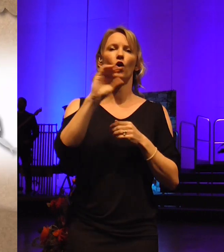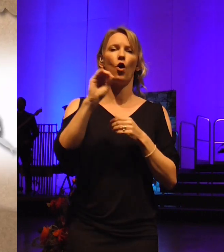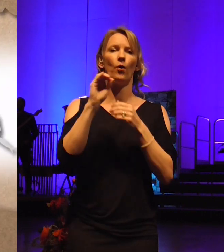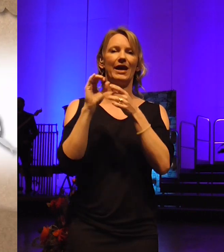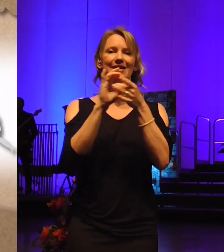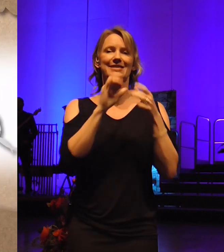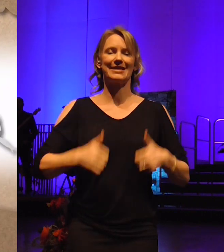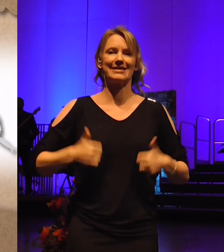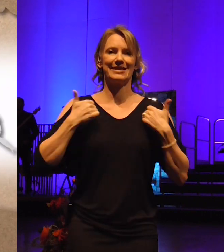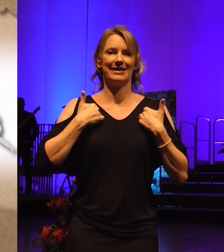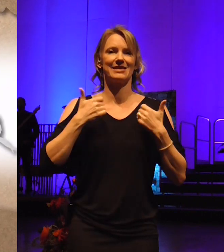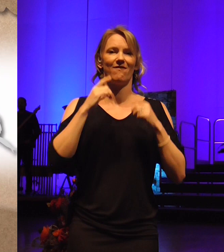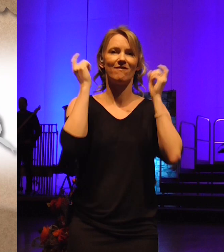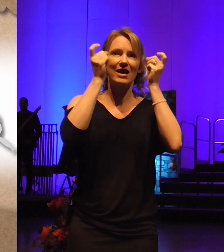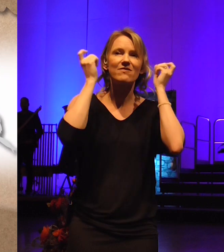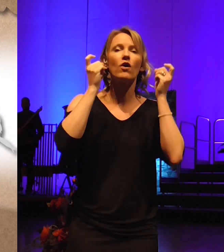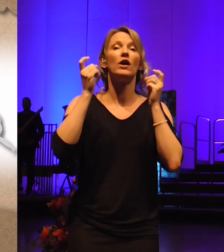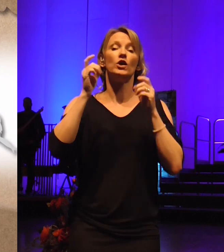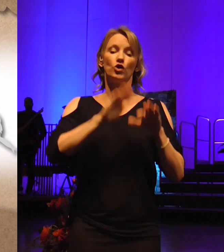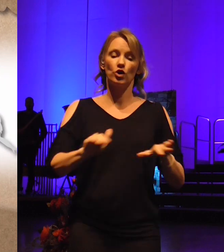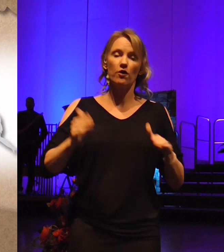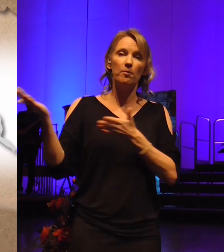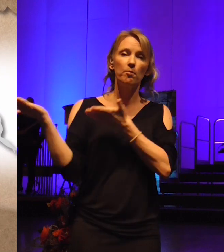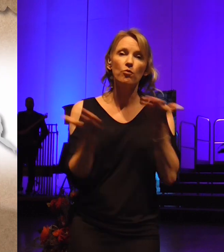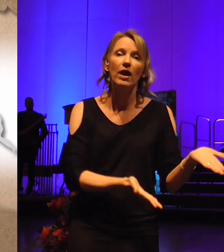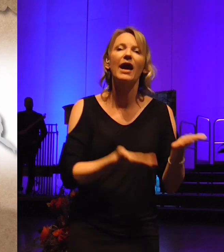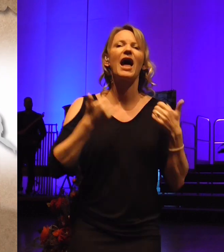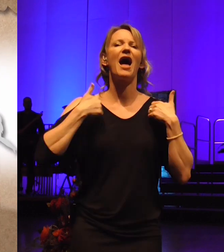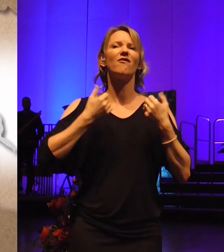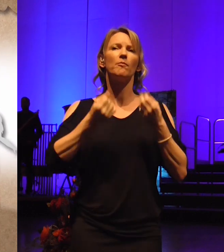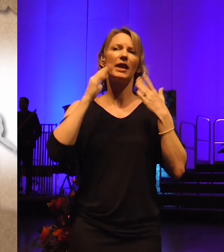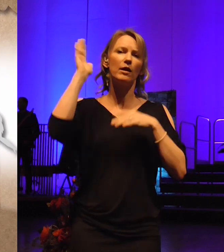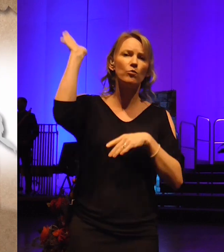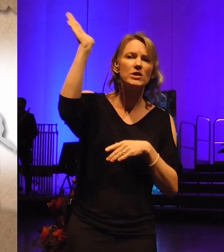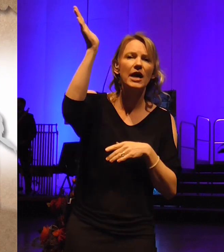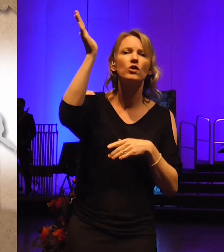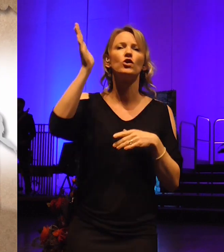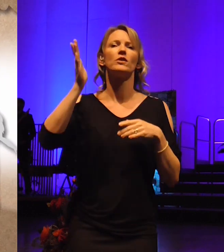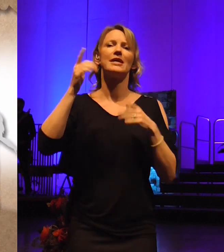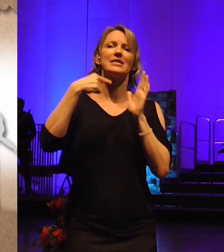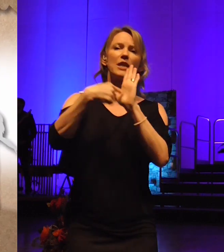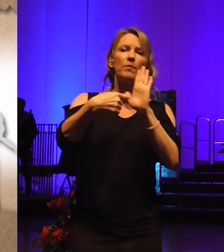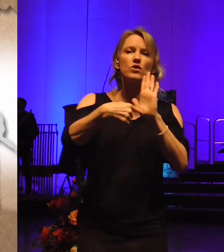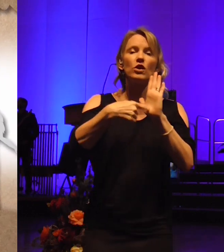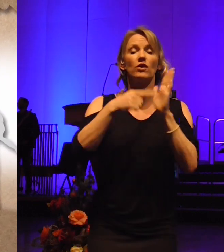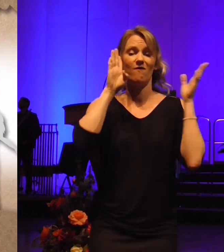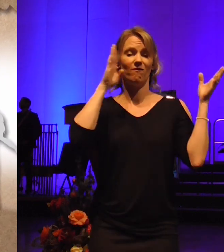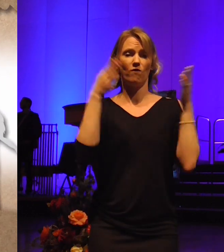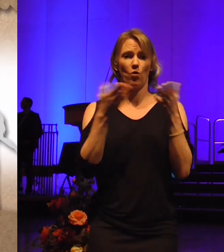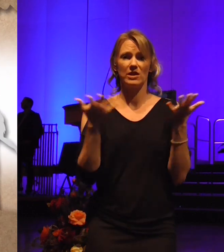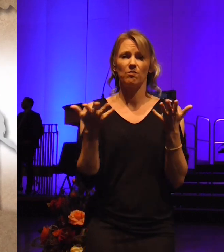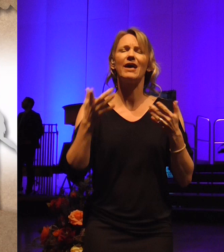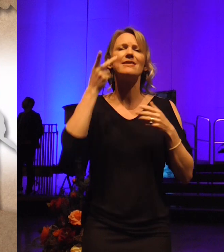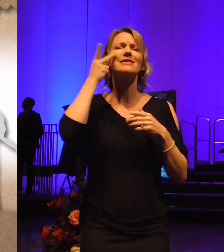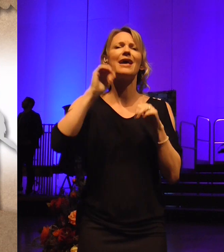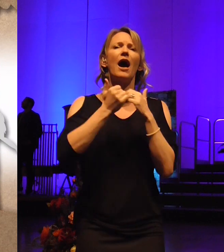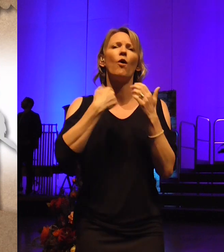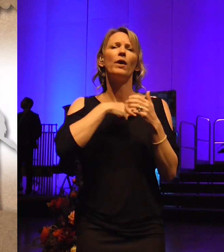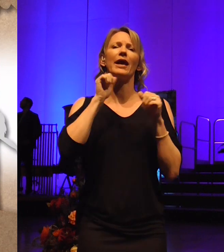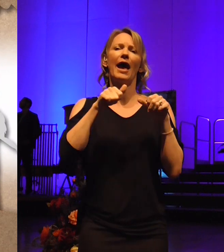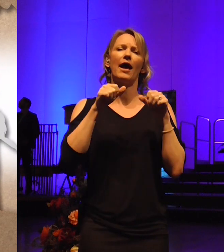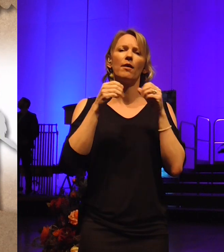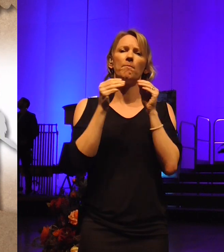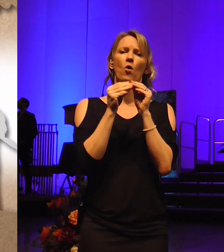Festival. It's open to everybody. You can bring the kids. There'll be lots of presenters and demonstrations. And the focus is to see how we can be